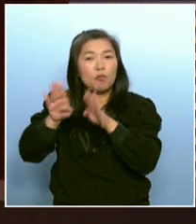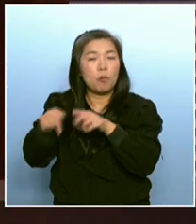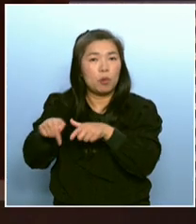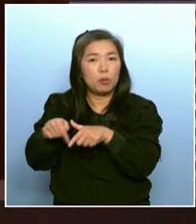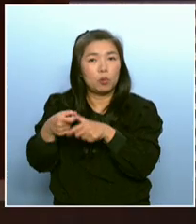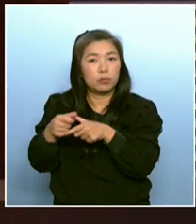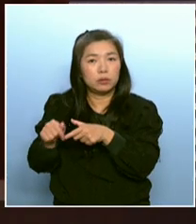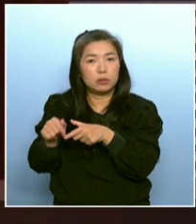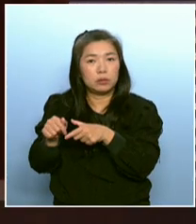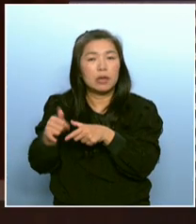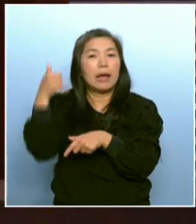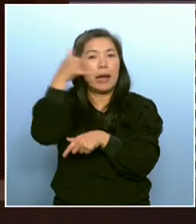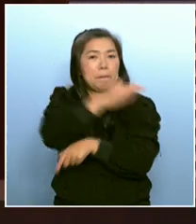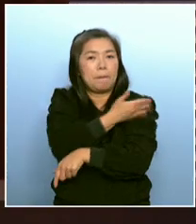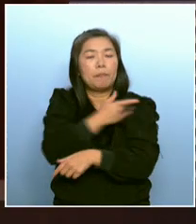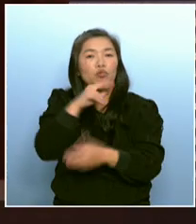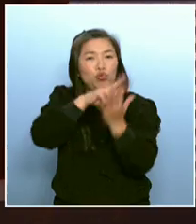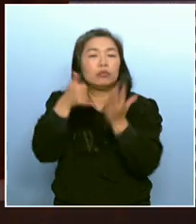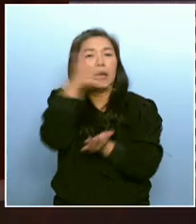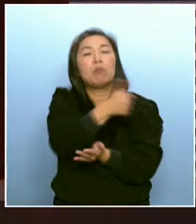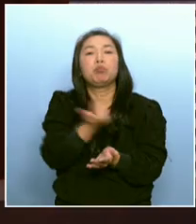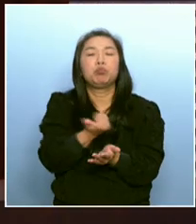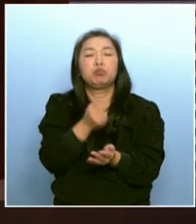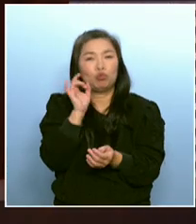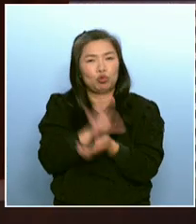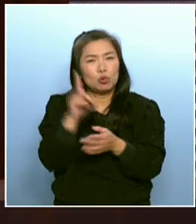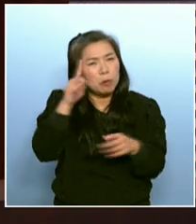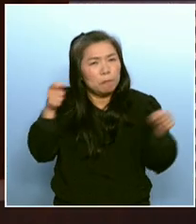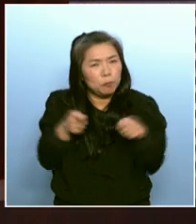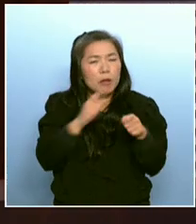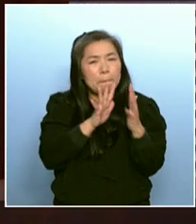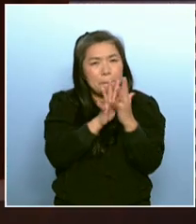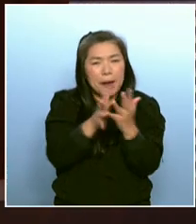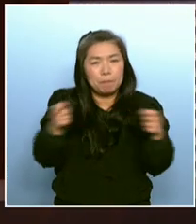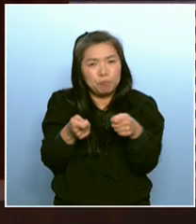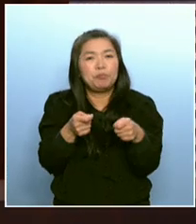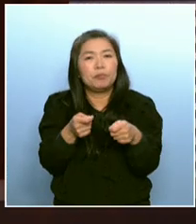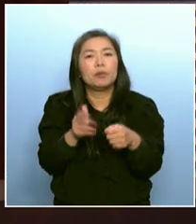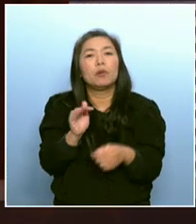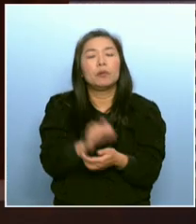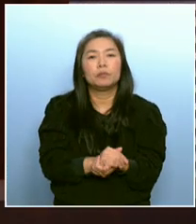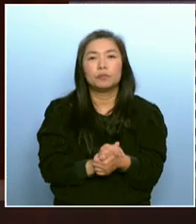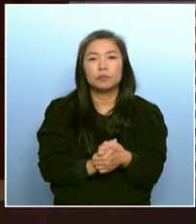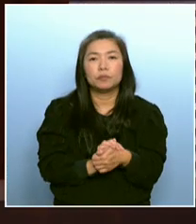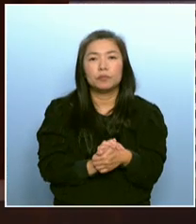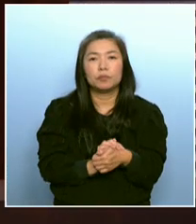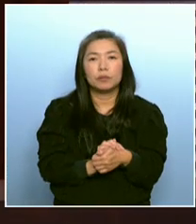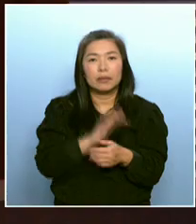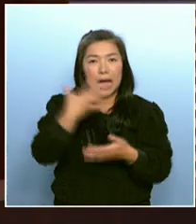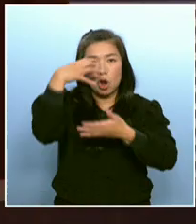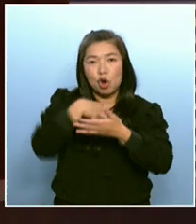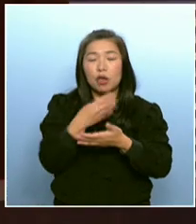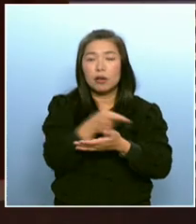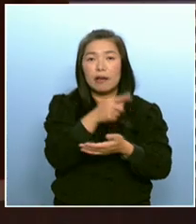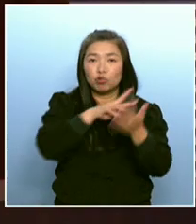building is delivered, we will immediately arrange for the service contractors to